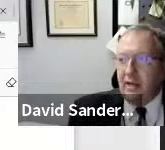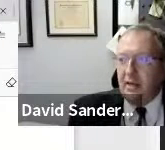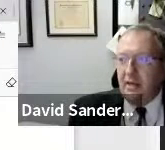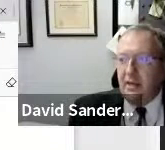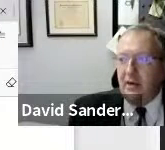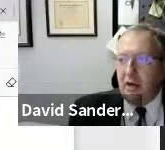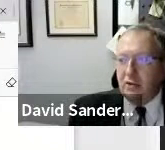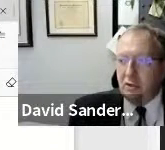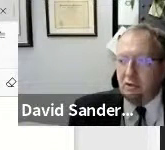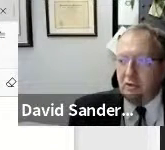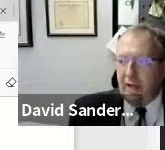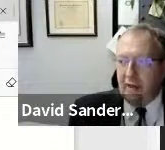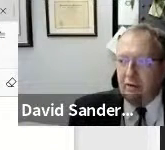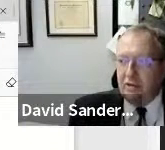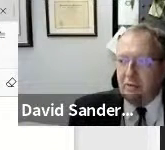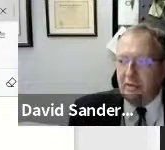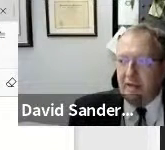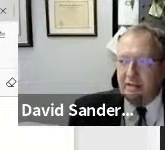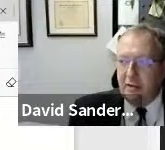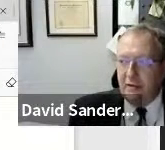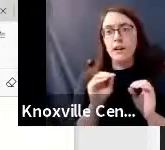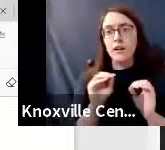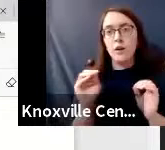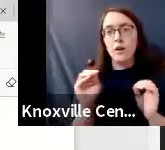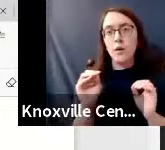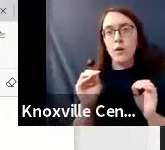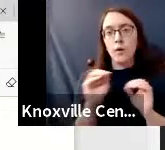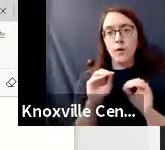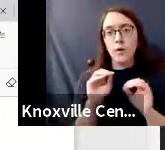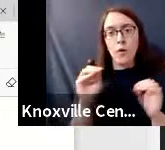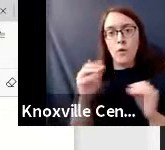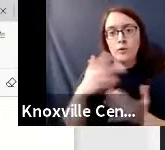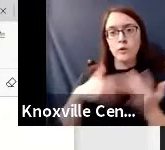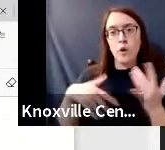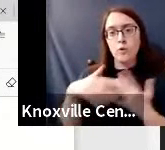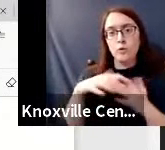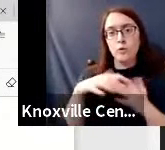to say no social gatherings as they're defined,